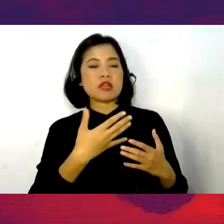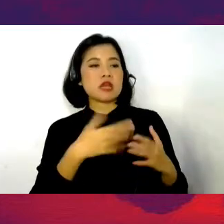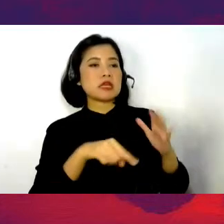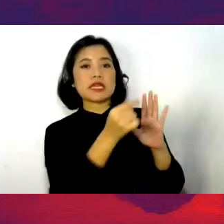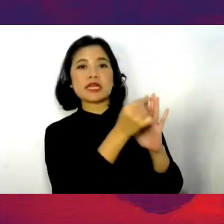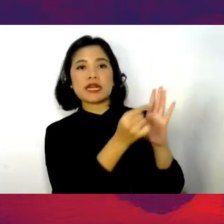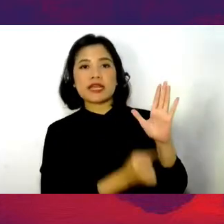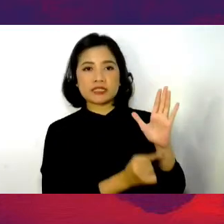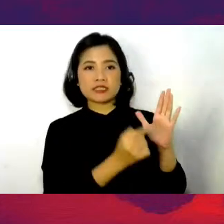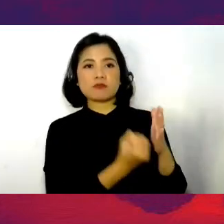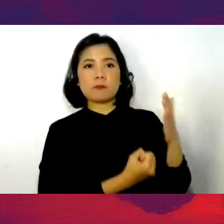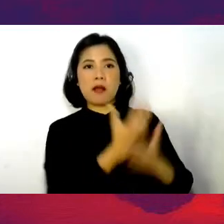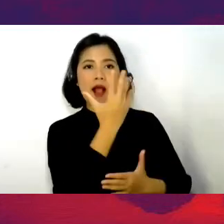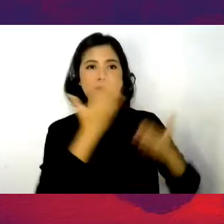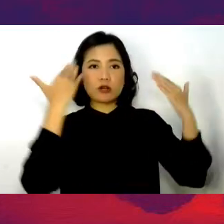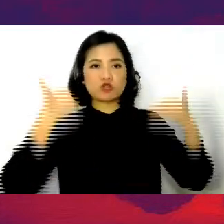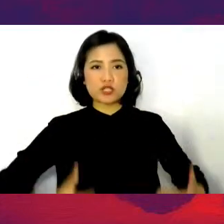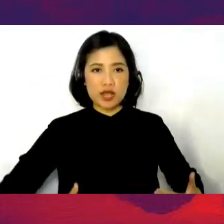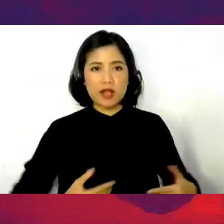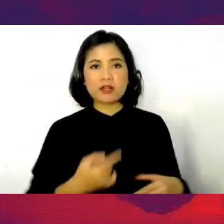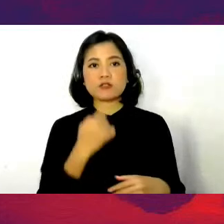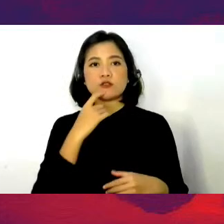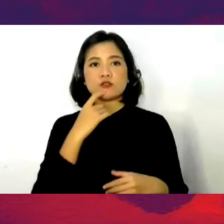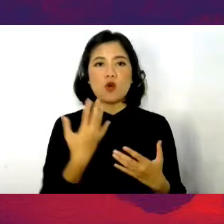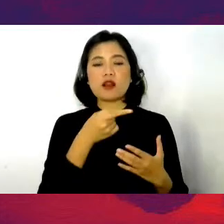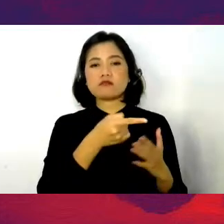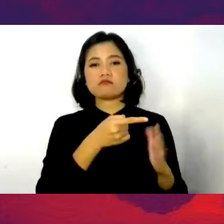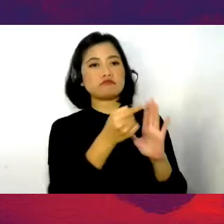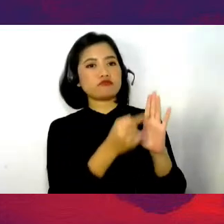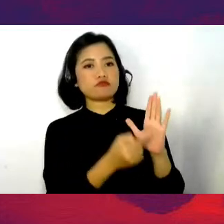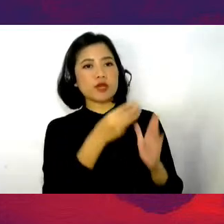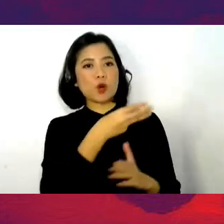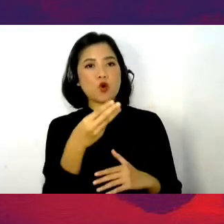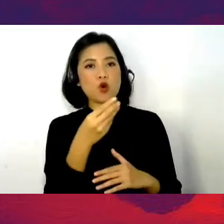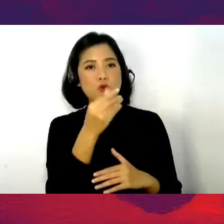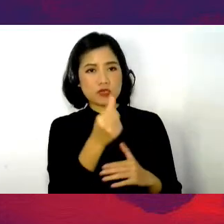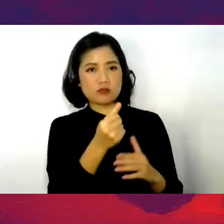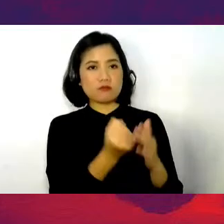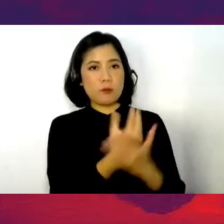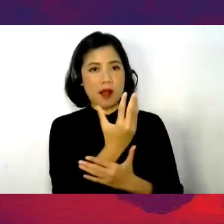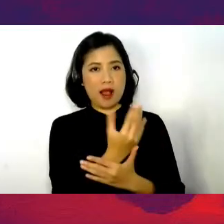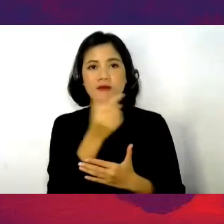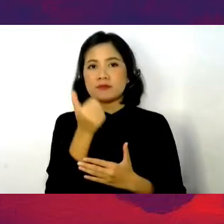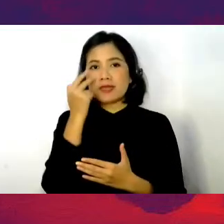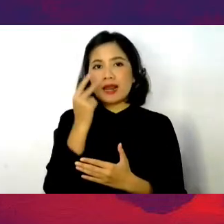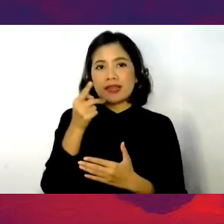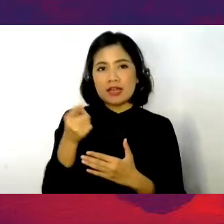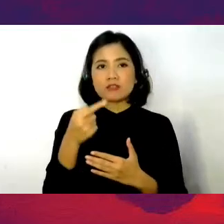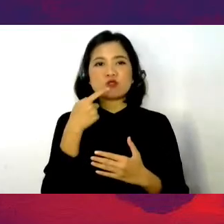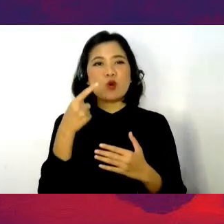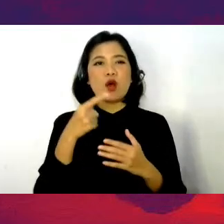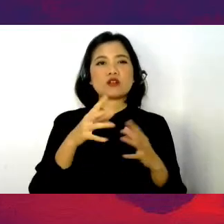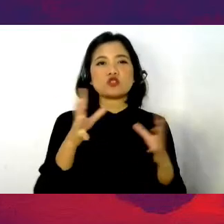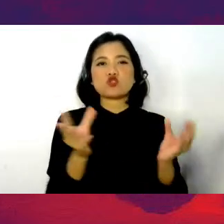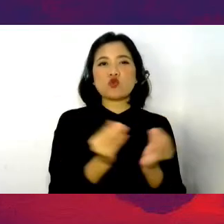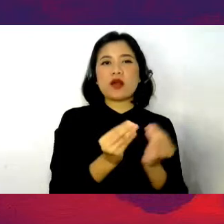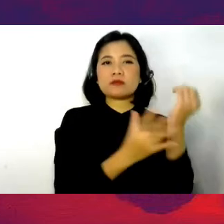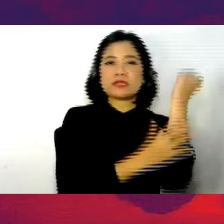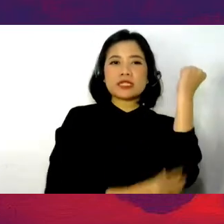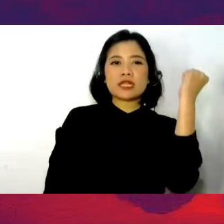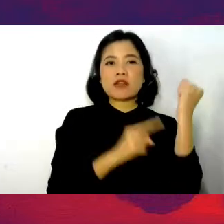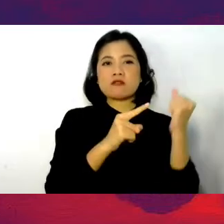that the quality of our economic growth has to be shown at least by the poverty rate is getting better, the unemployment rate getting better,